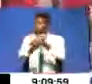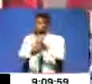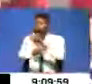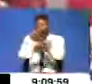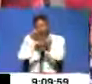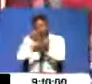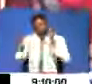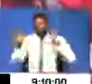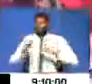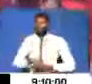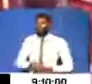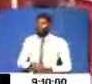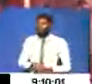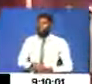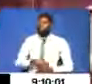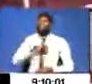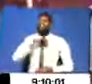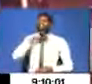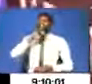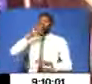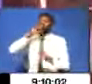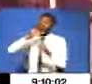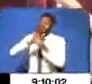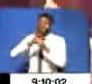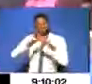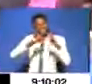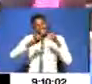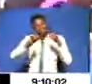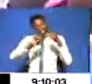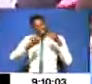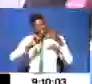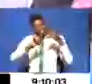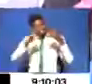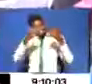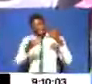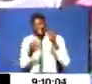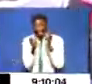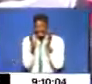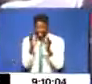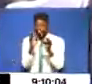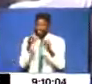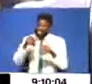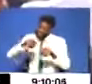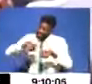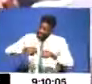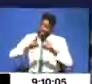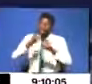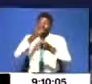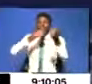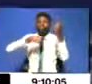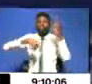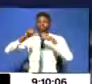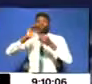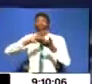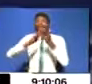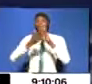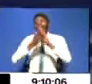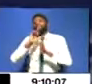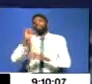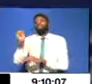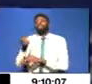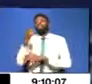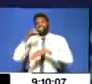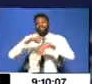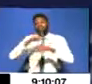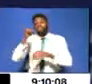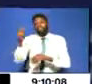Raila making a host of pledges if elected to succeed President Uhuru in the August polls. Kuna kitu inaitwa